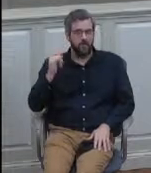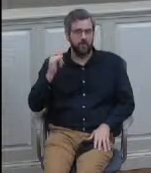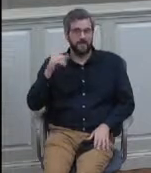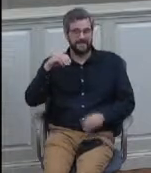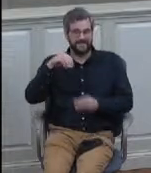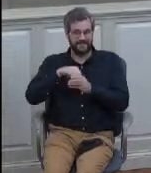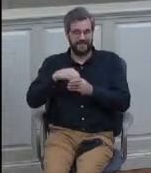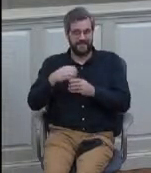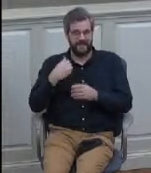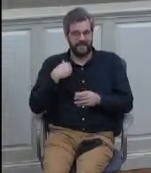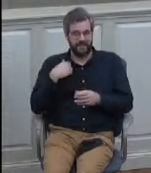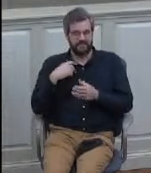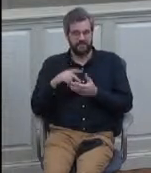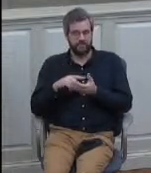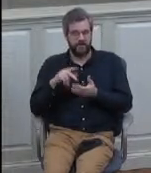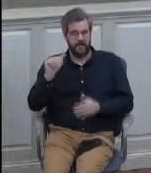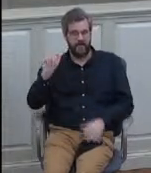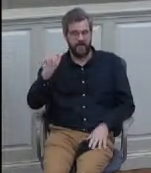middle. Nice.